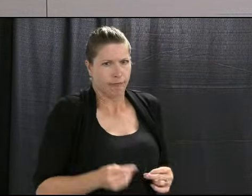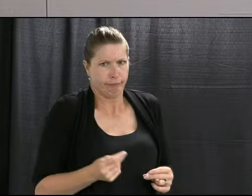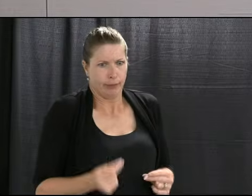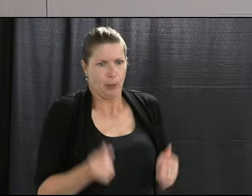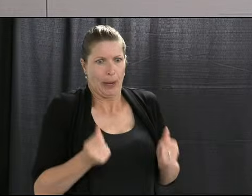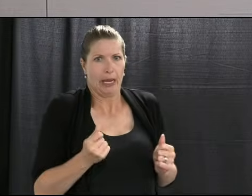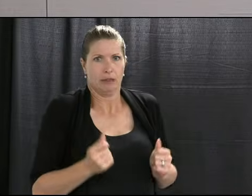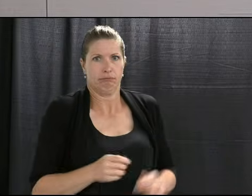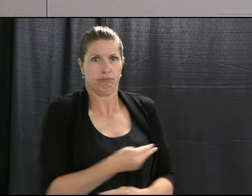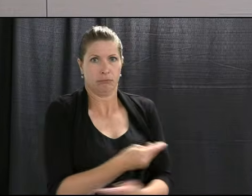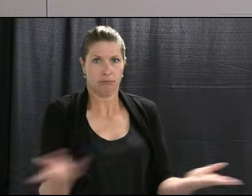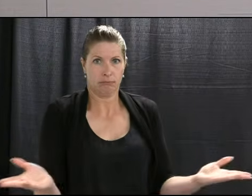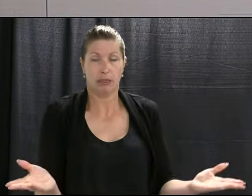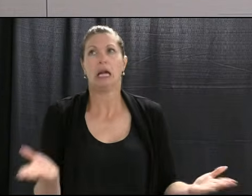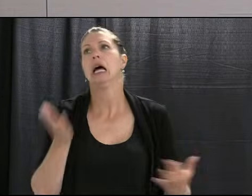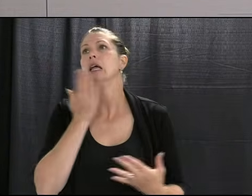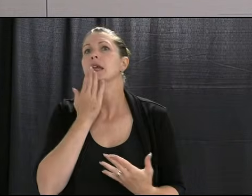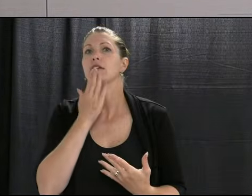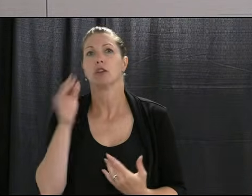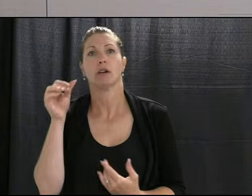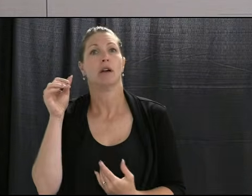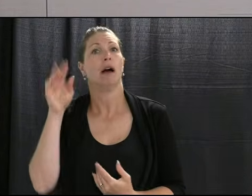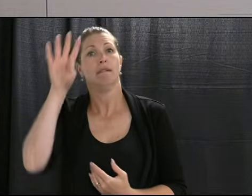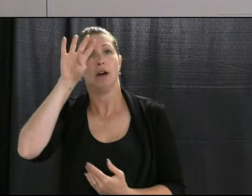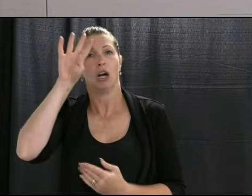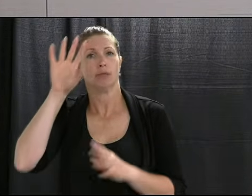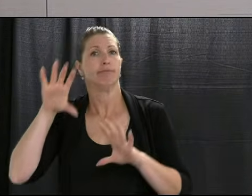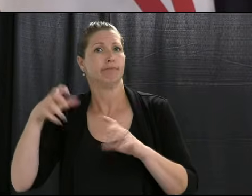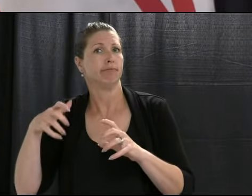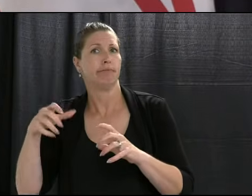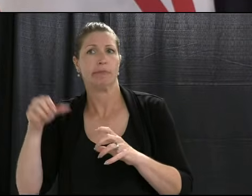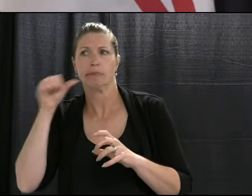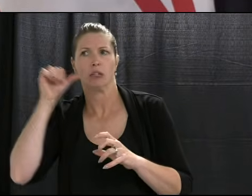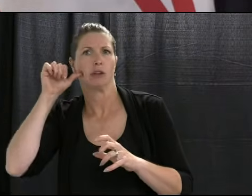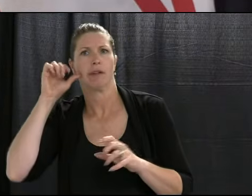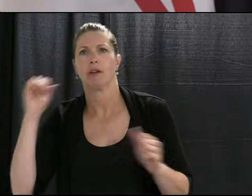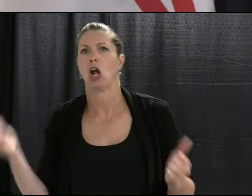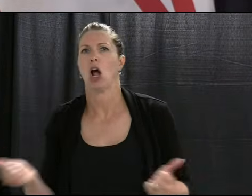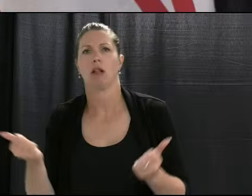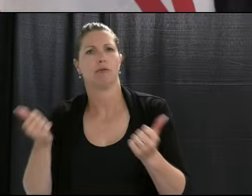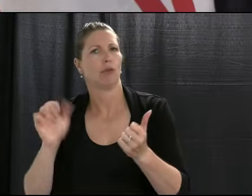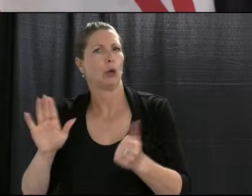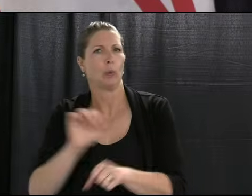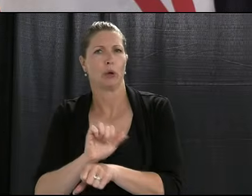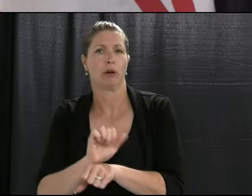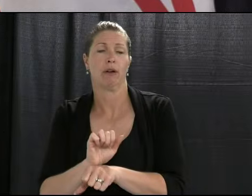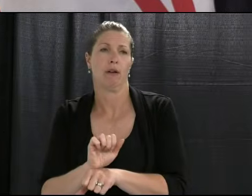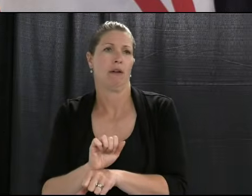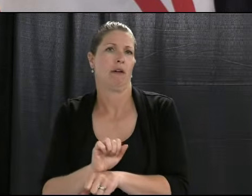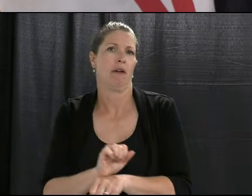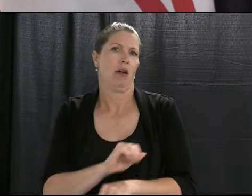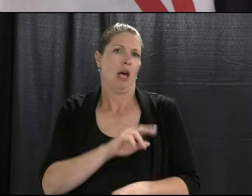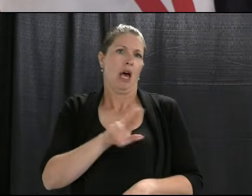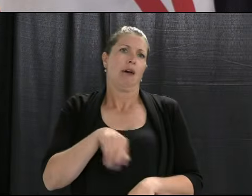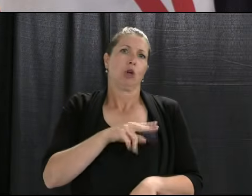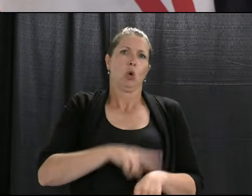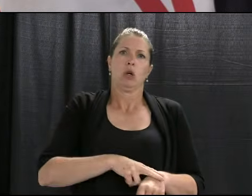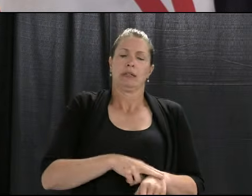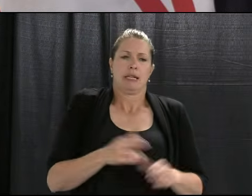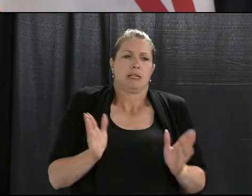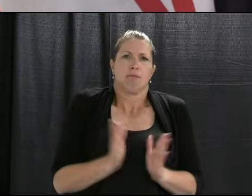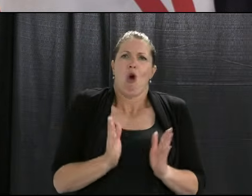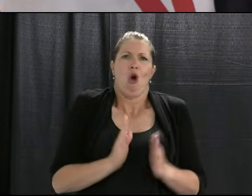the fire departments, as I did yesterday, for all their work. As I said, they're the heartbeat of communities, especially rural Newfoundland and Labrador